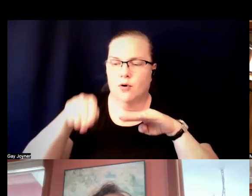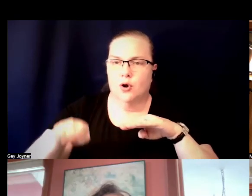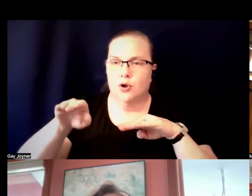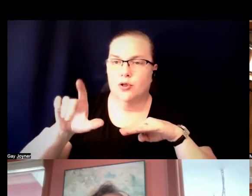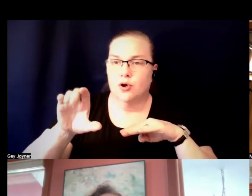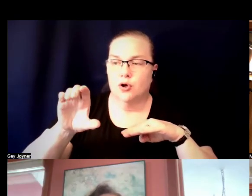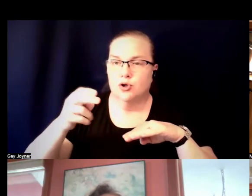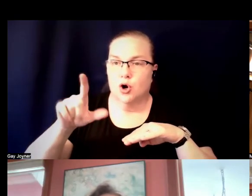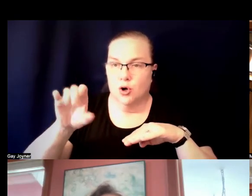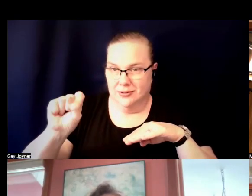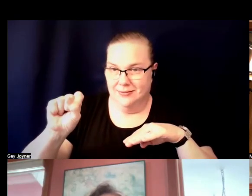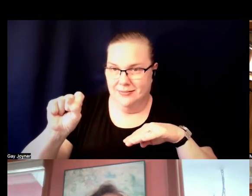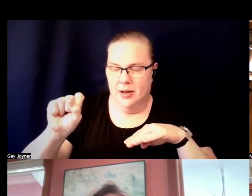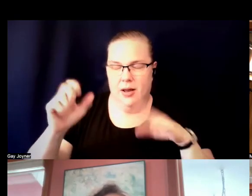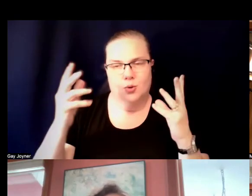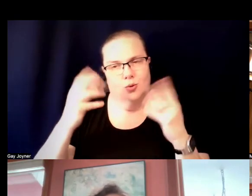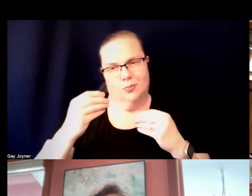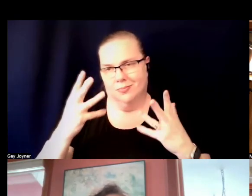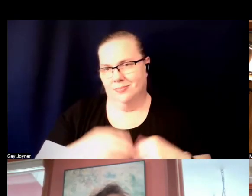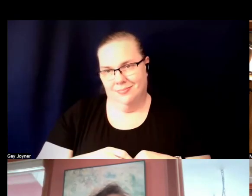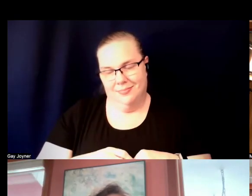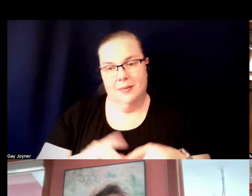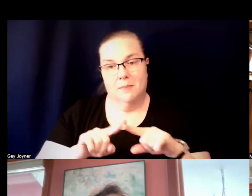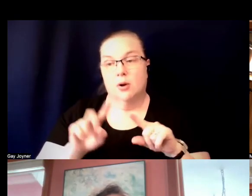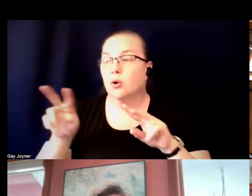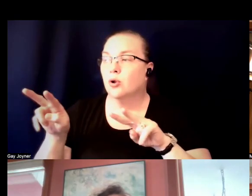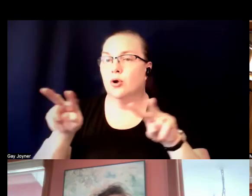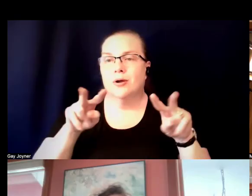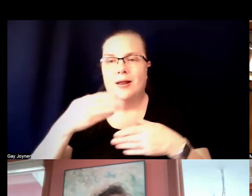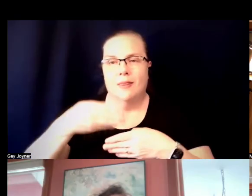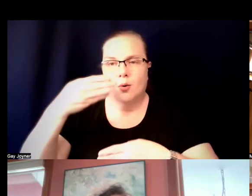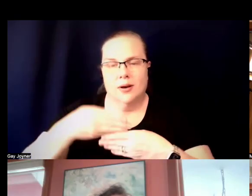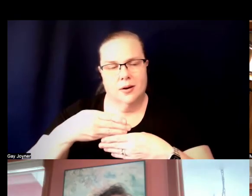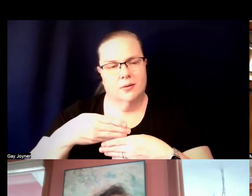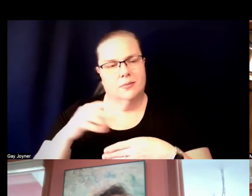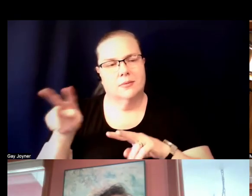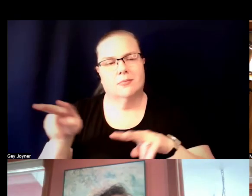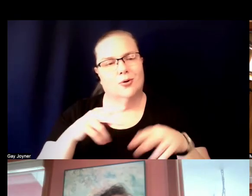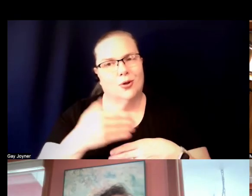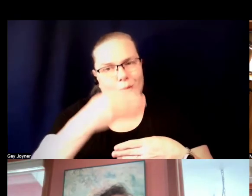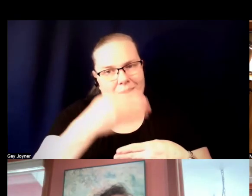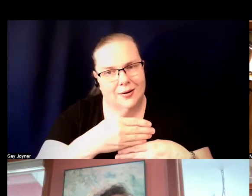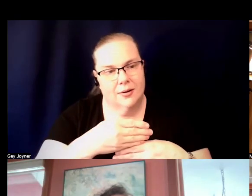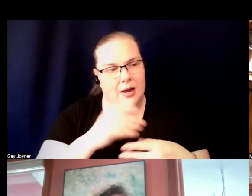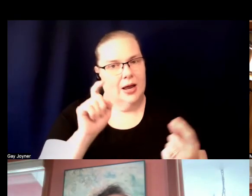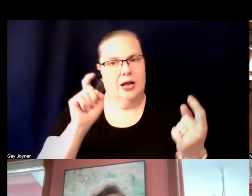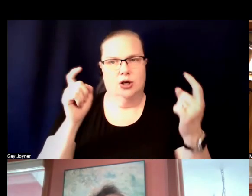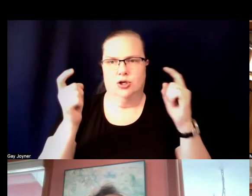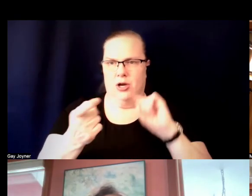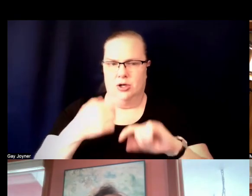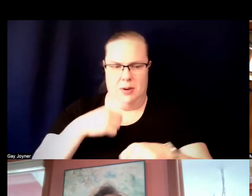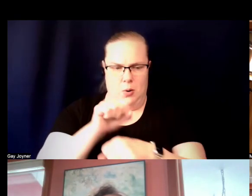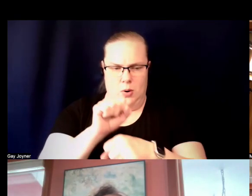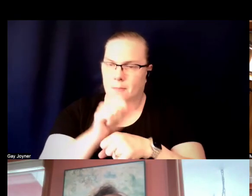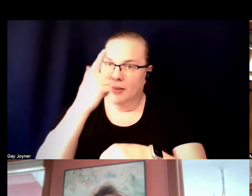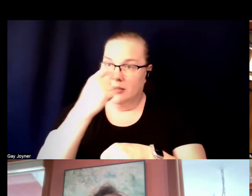was really cool. I bet. And I began looking out the window and looking out the window, and gradually it began to change my work just because of